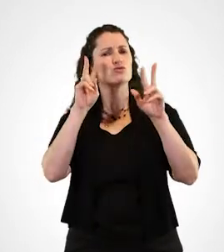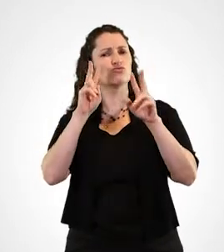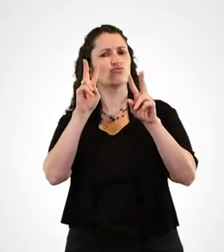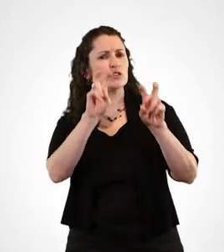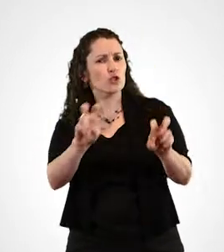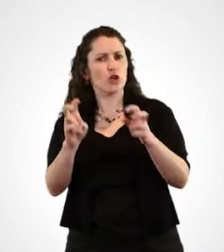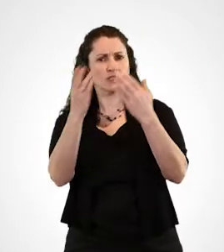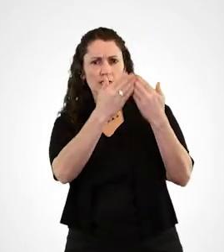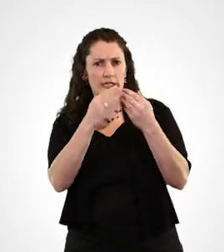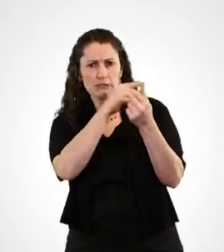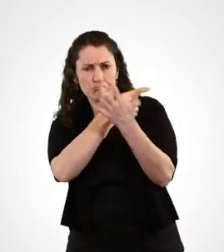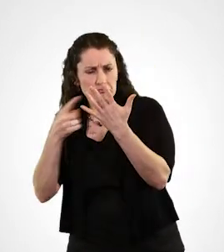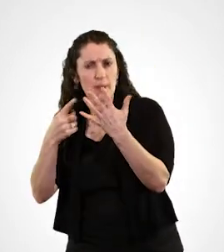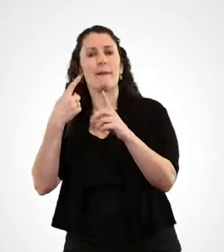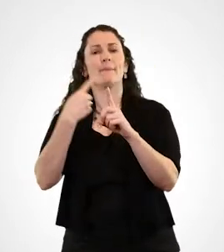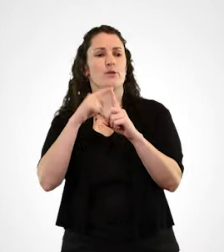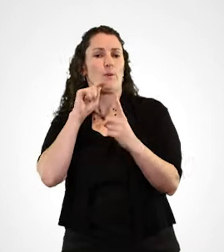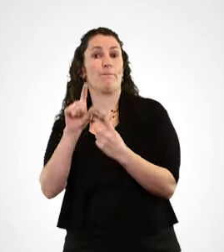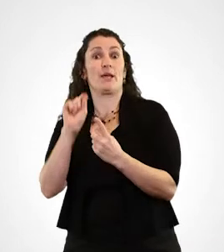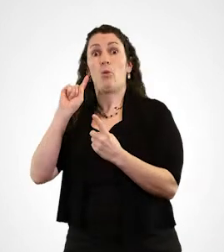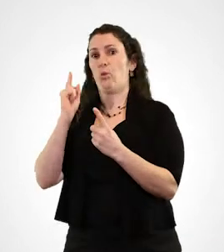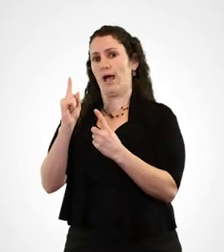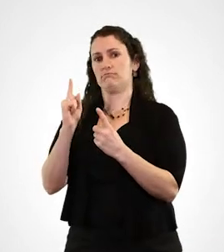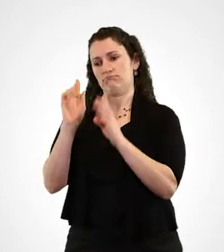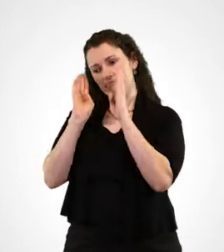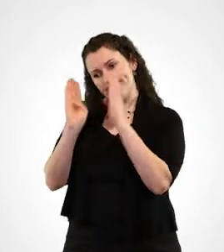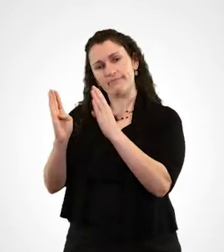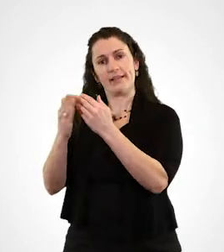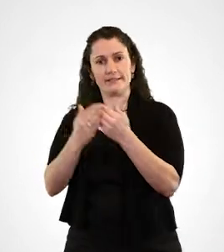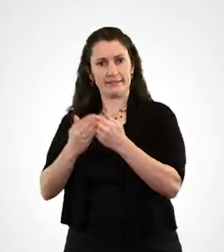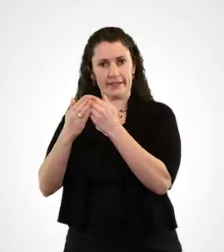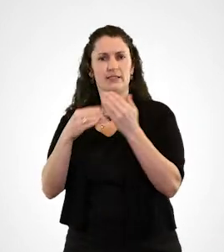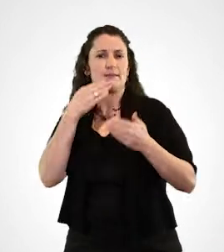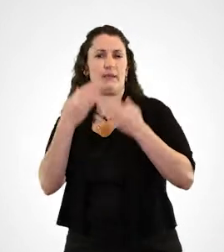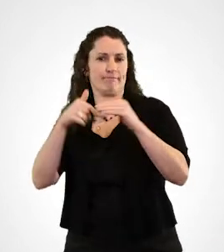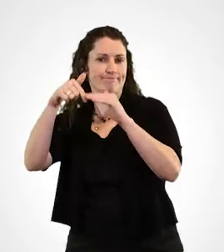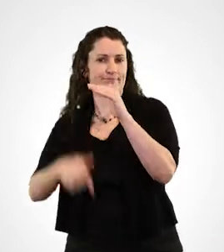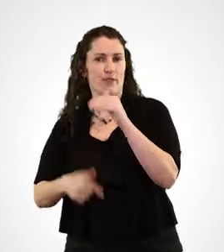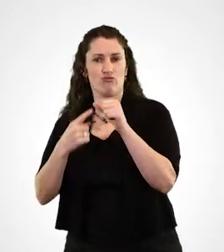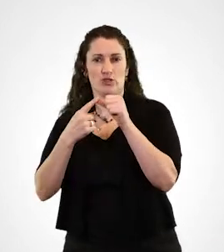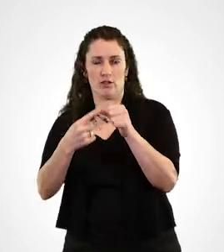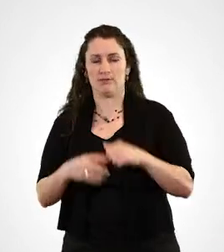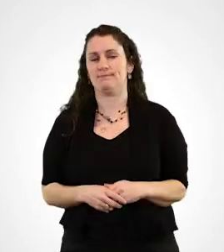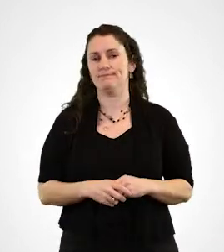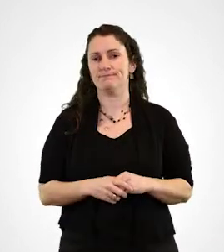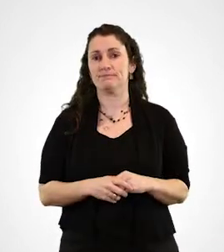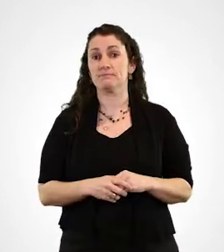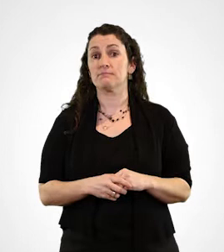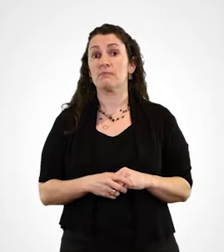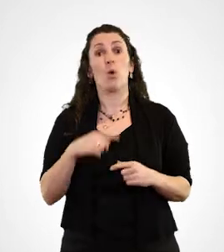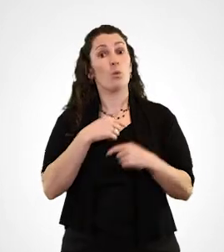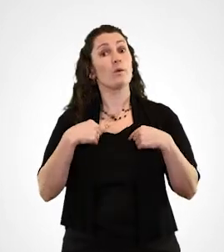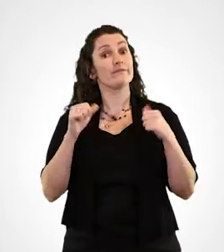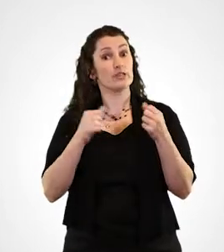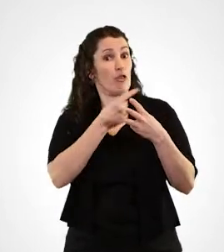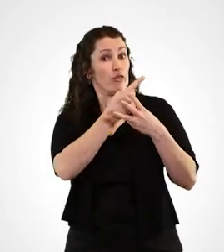of the studies to show you the detailed results. We actually have completed 3 single subject